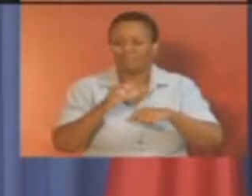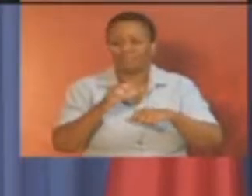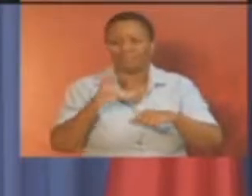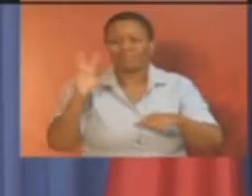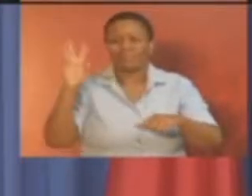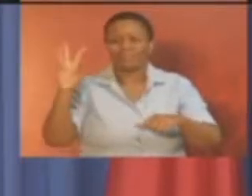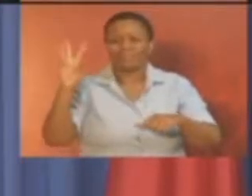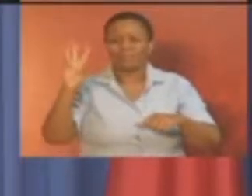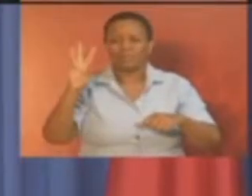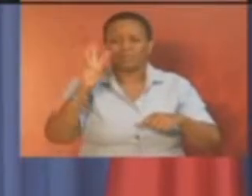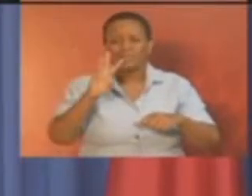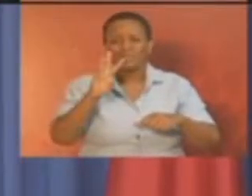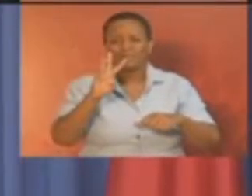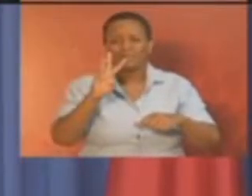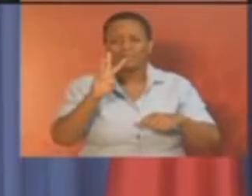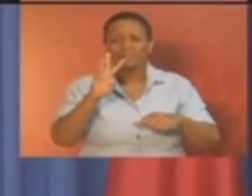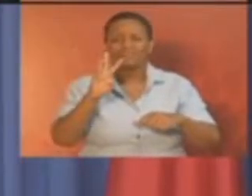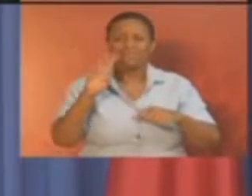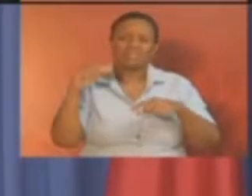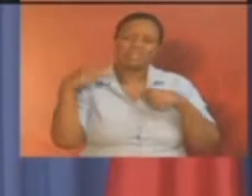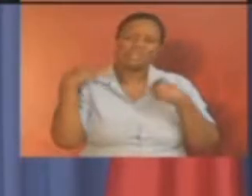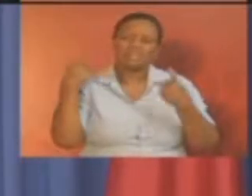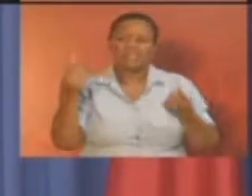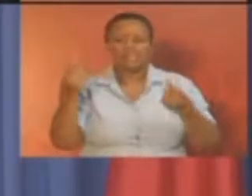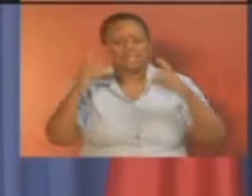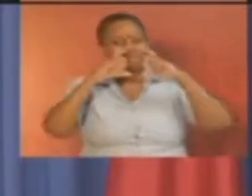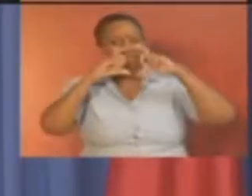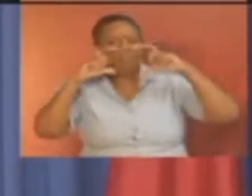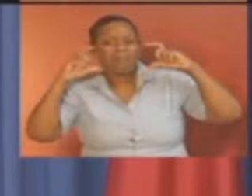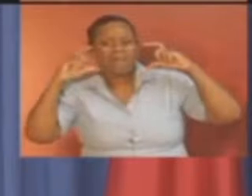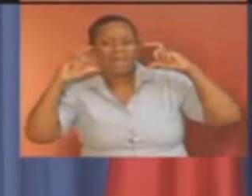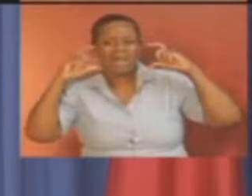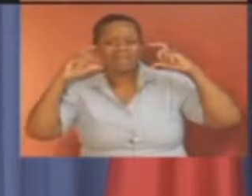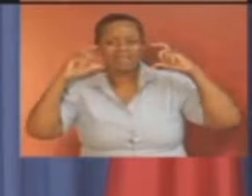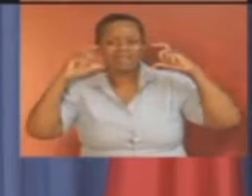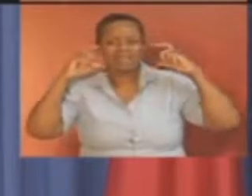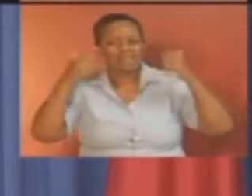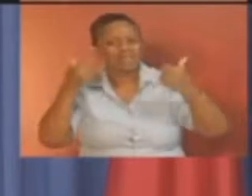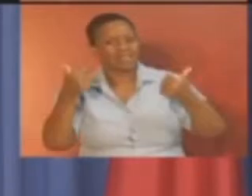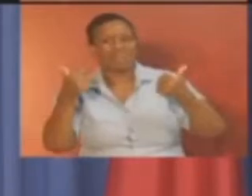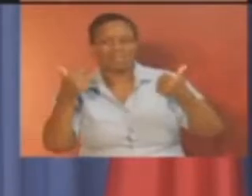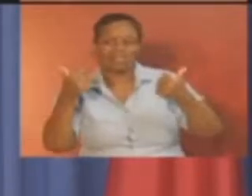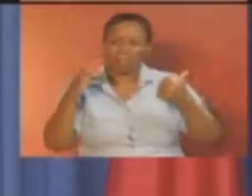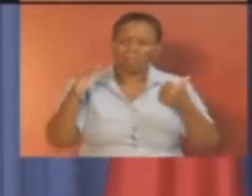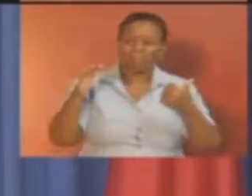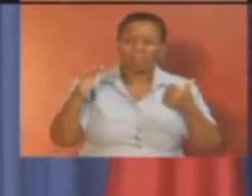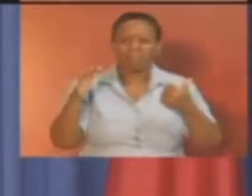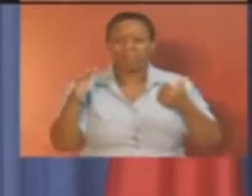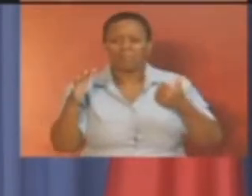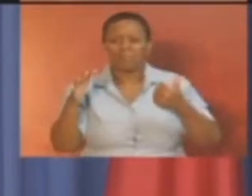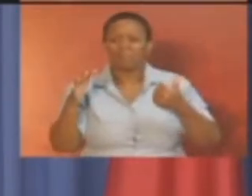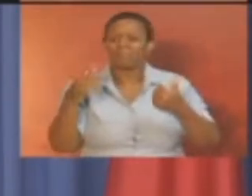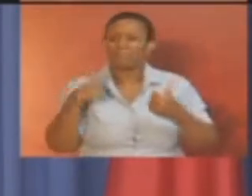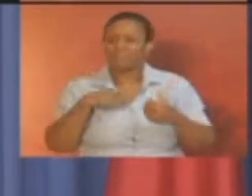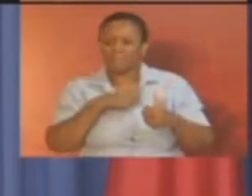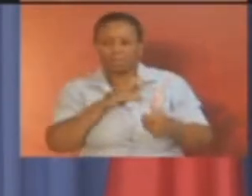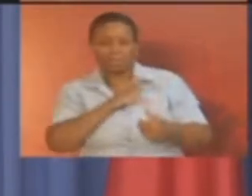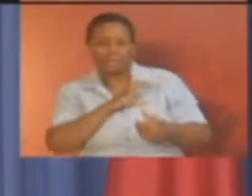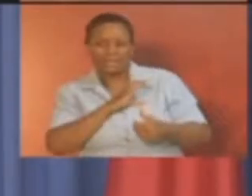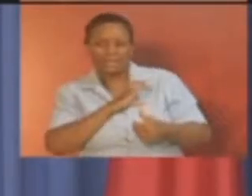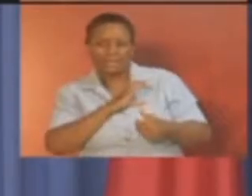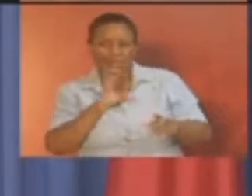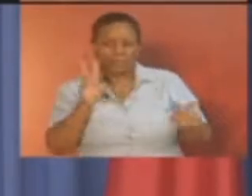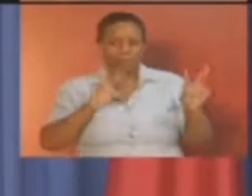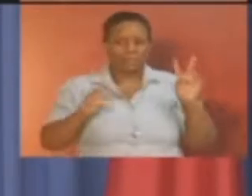doing generally well with the proper wearing of masks. We're afraid of the police. We're afraid of the enforcement. We have been washing our hands